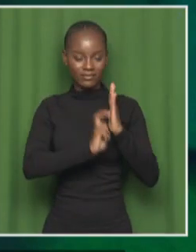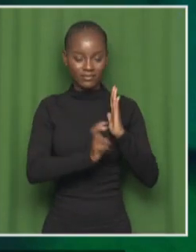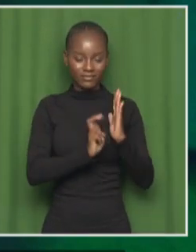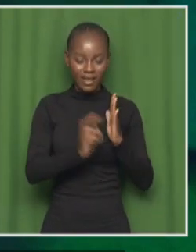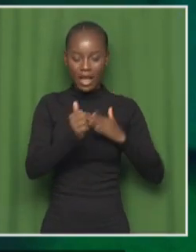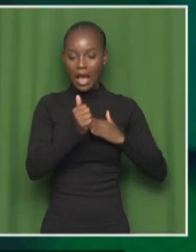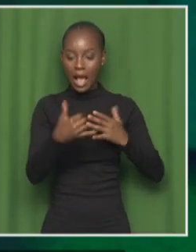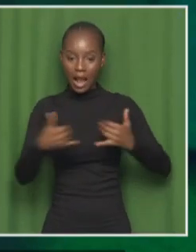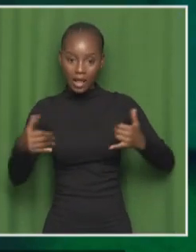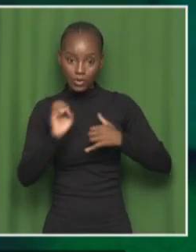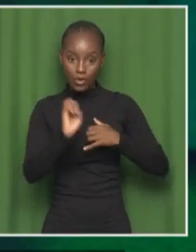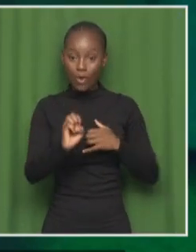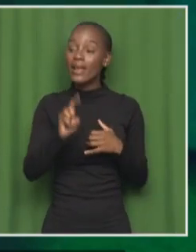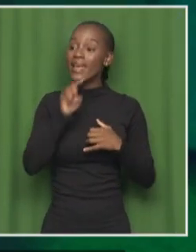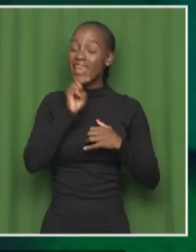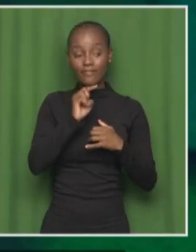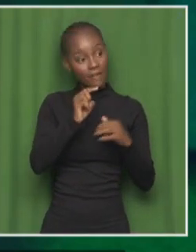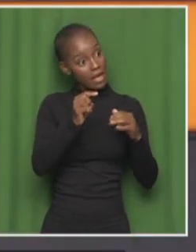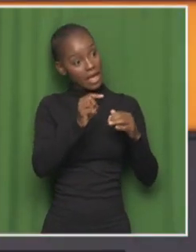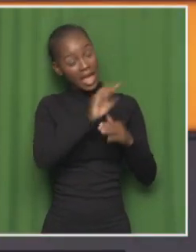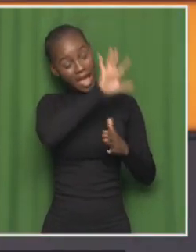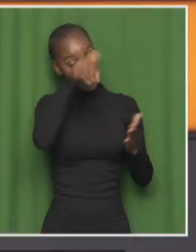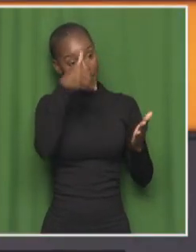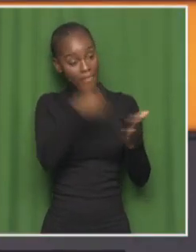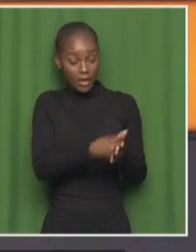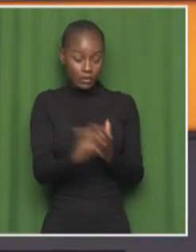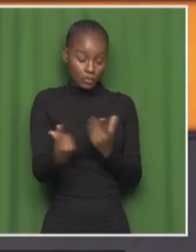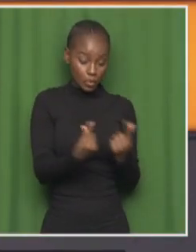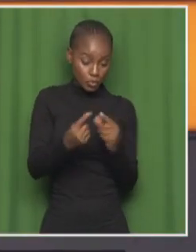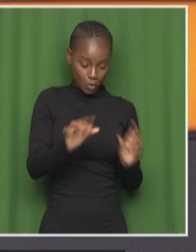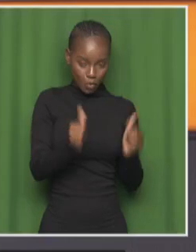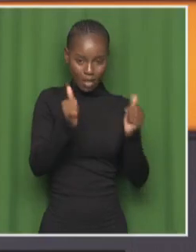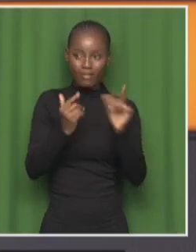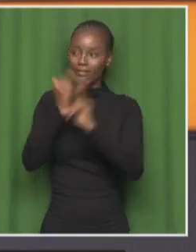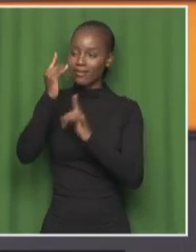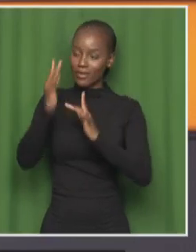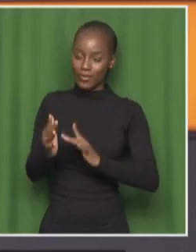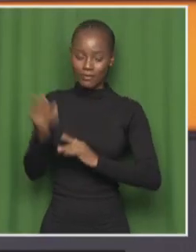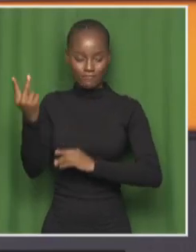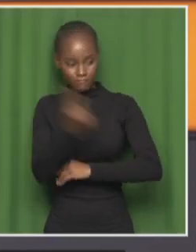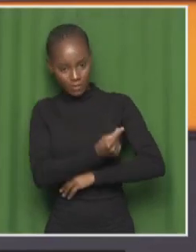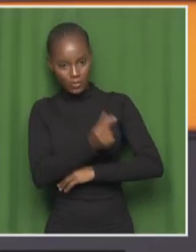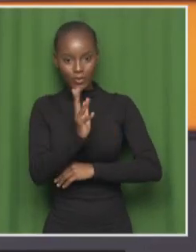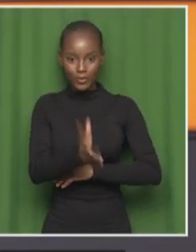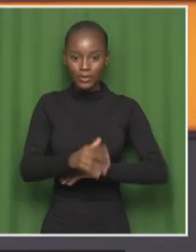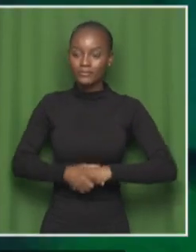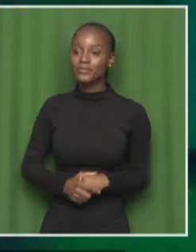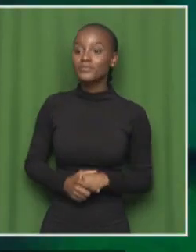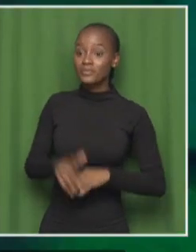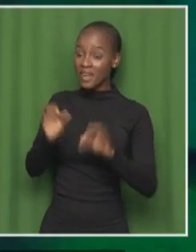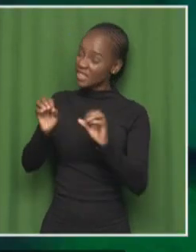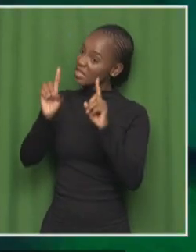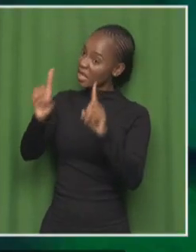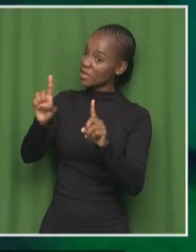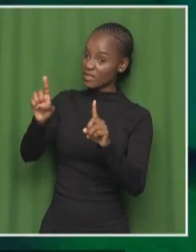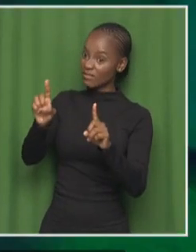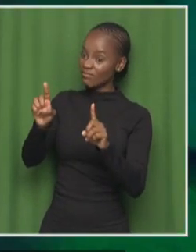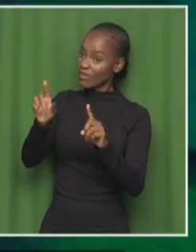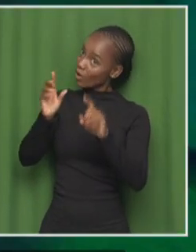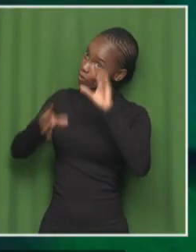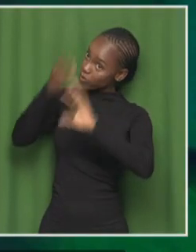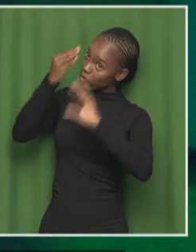all of those right, you should beat your opponent. So is that how it is educationally beneficial to youngsters? So I don't know. I think